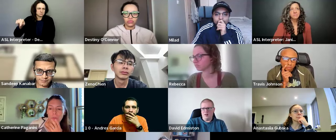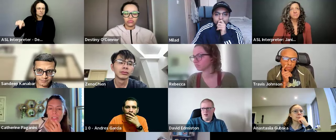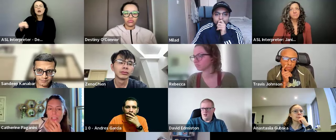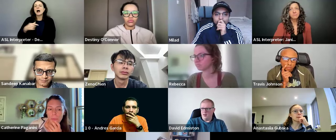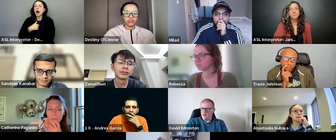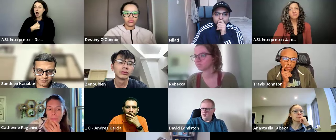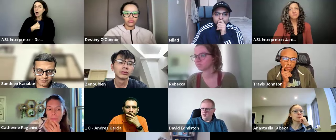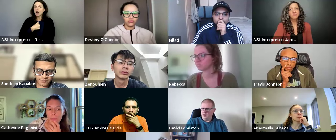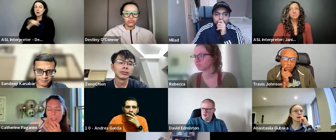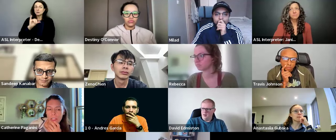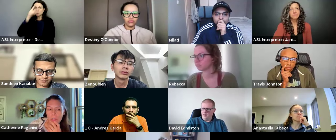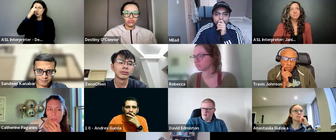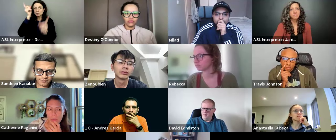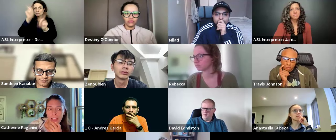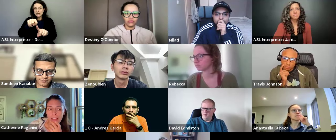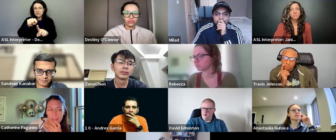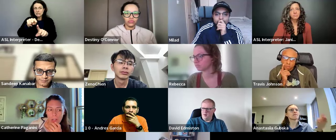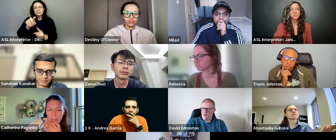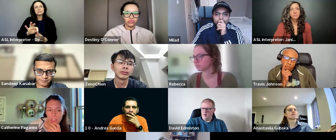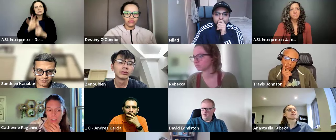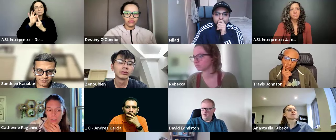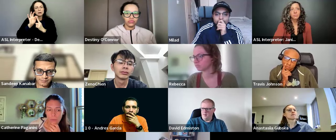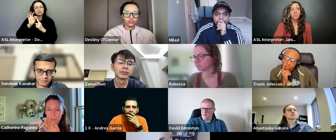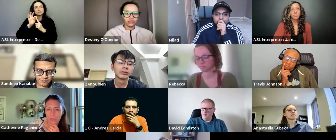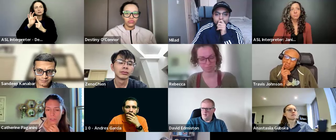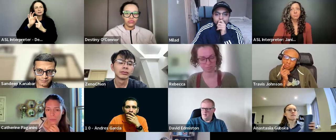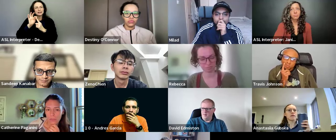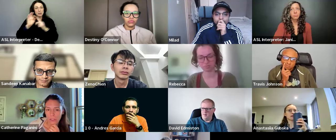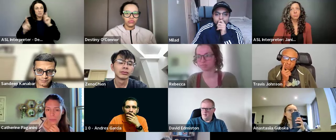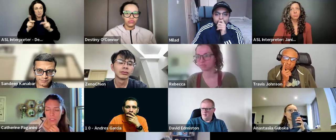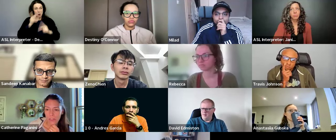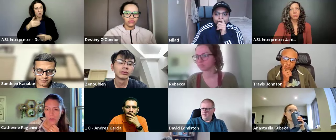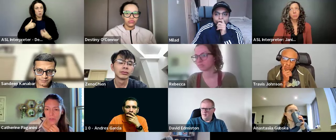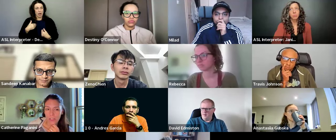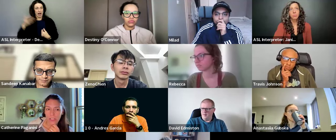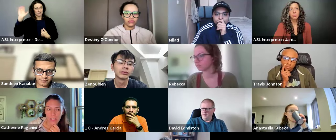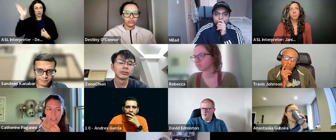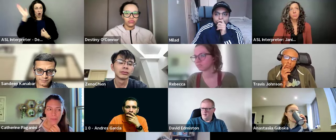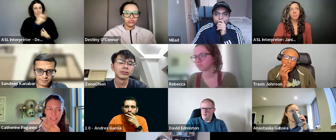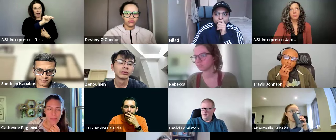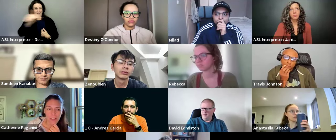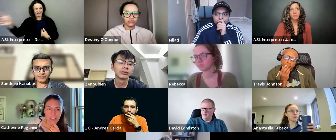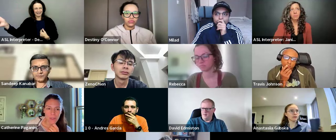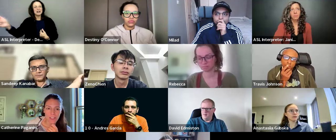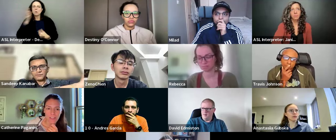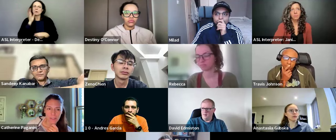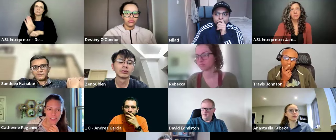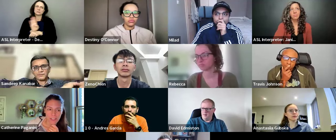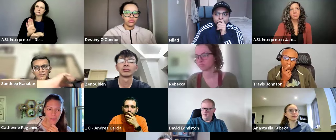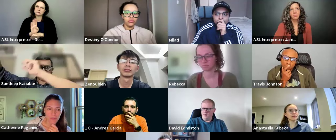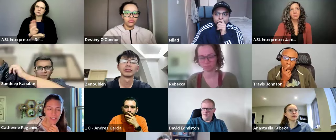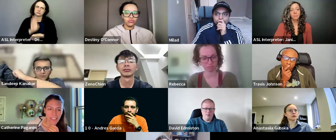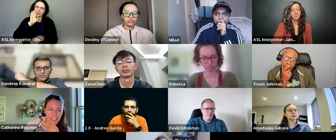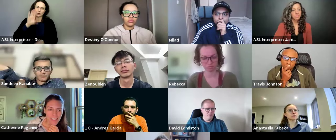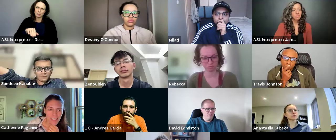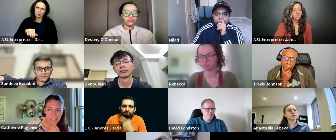I do agree that especially those who have talks are probably going to be very busy. So as much as I would love for this